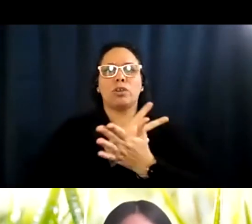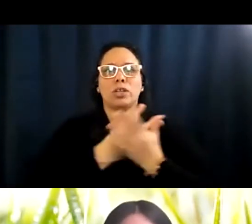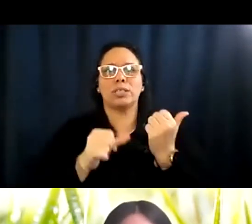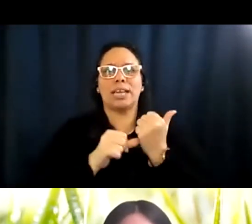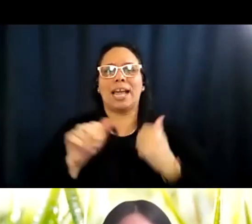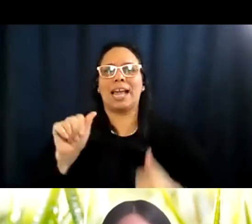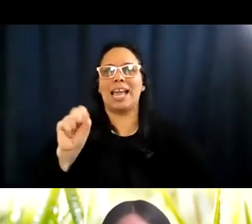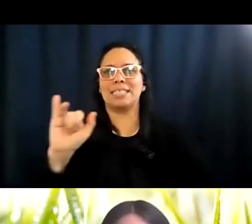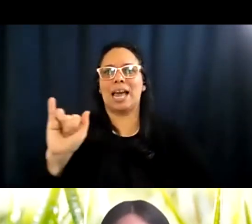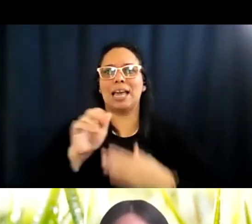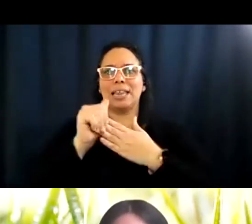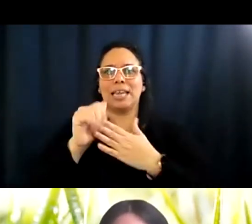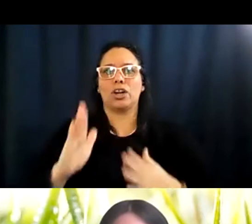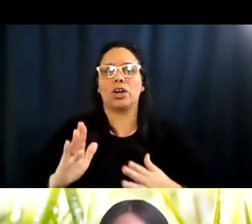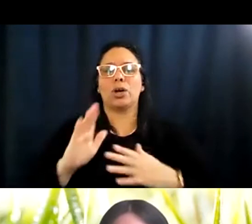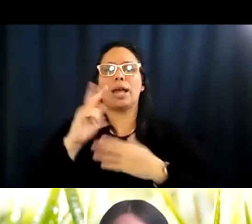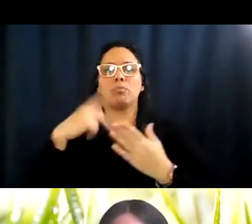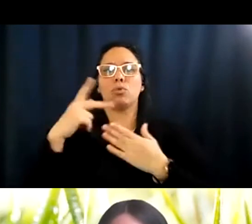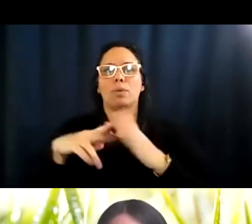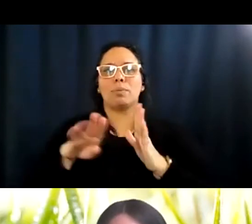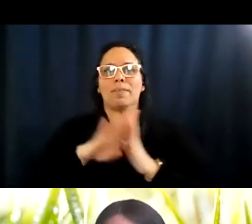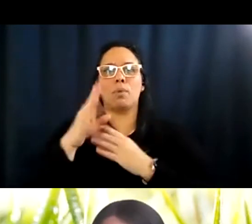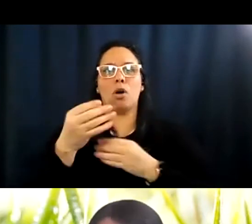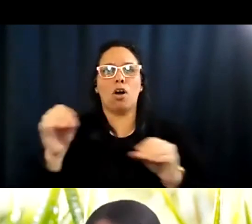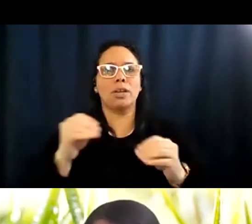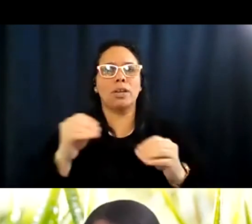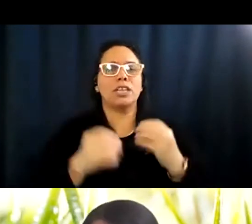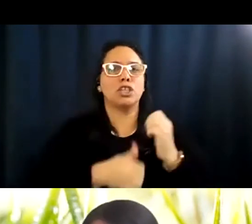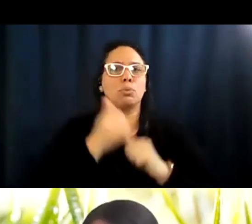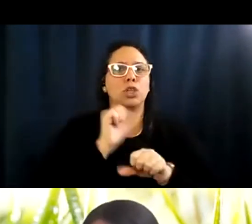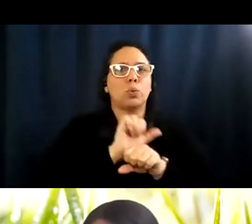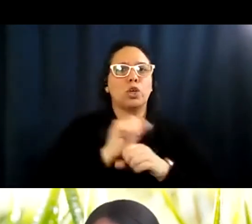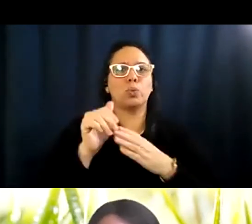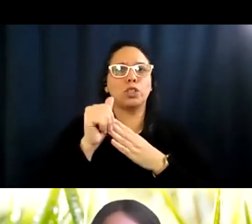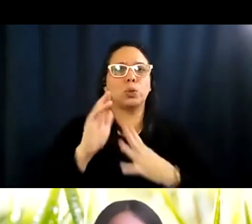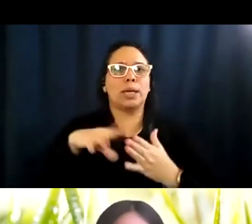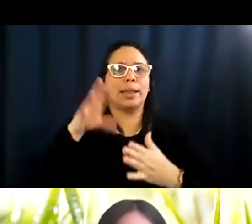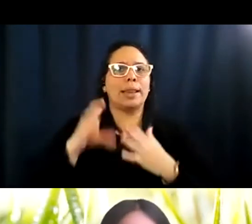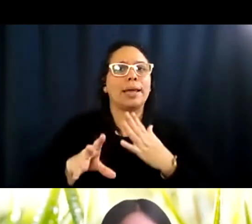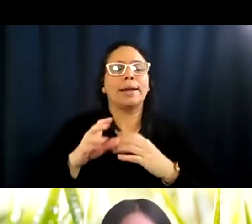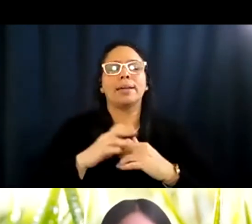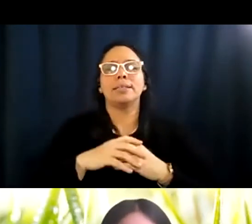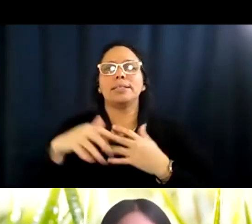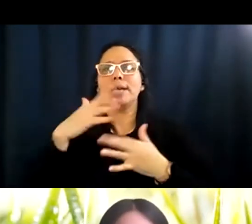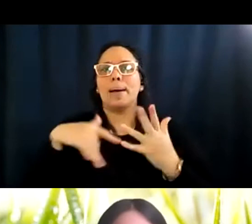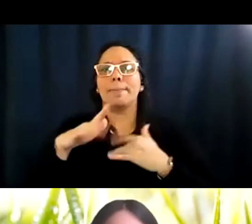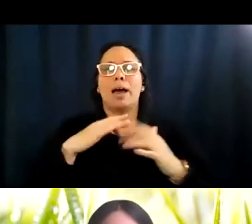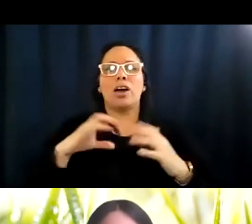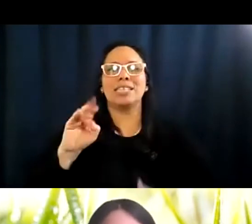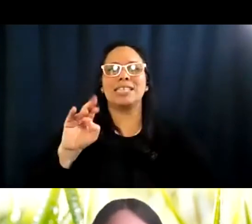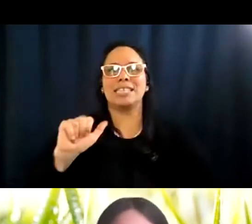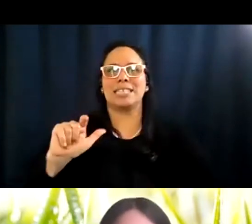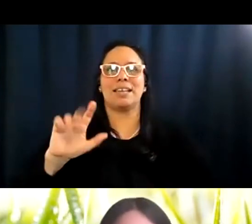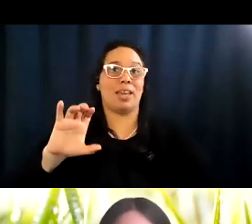and Program Development Office. She primarily works with student leaders doing advocacy work around civic engagement and is passionate about working